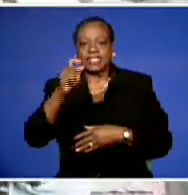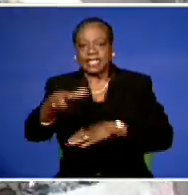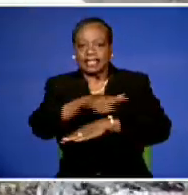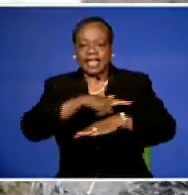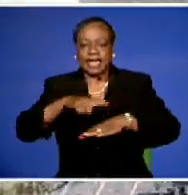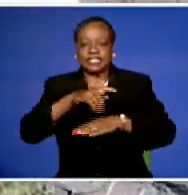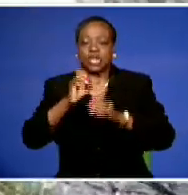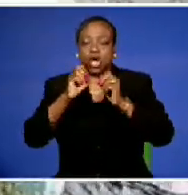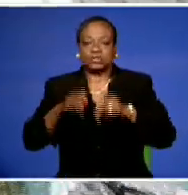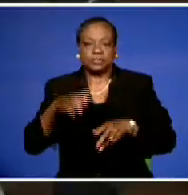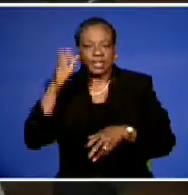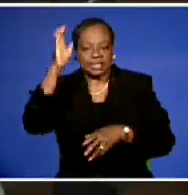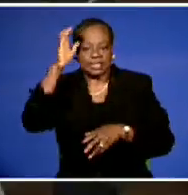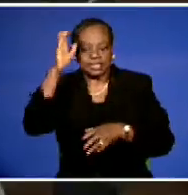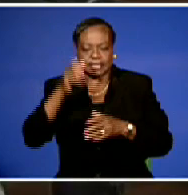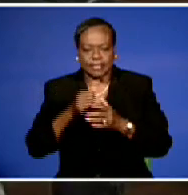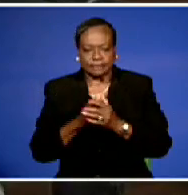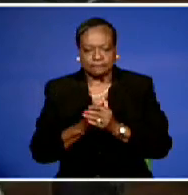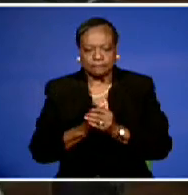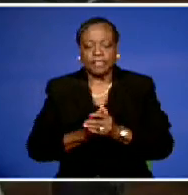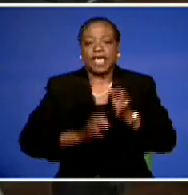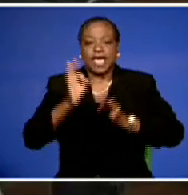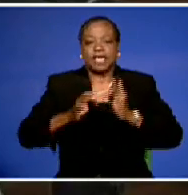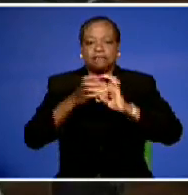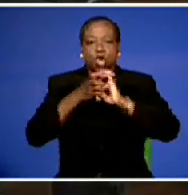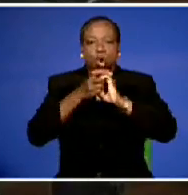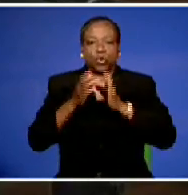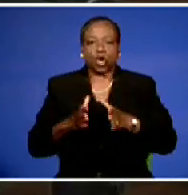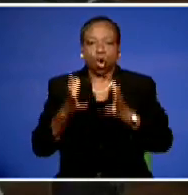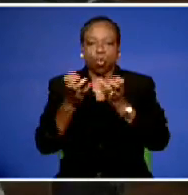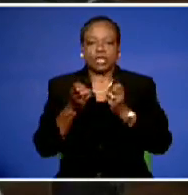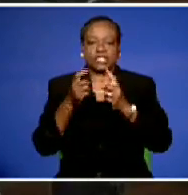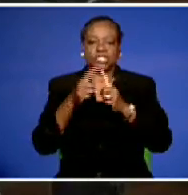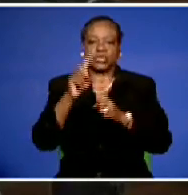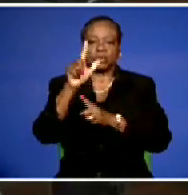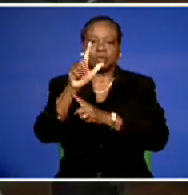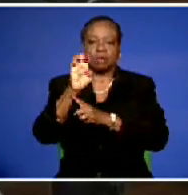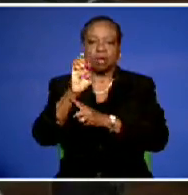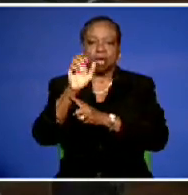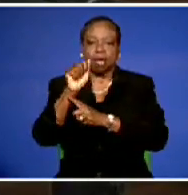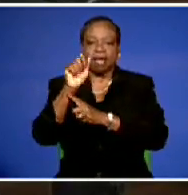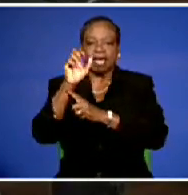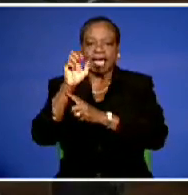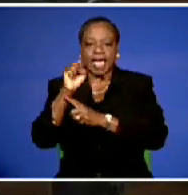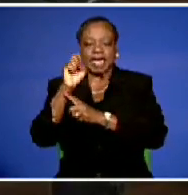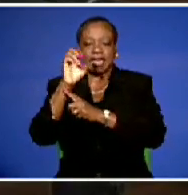They want to purchase, or if the governor want to lease them to, if they can have